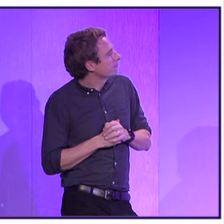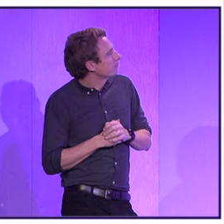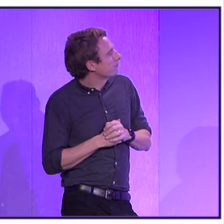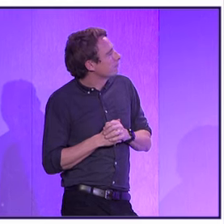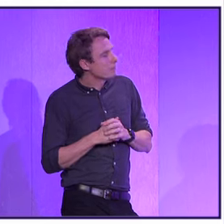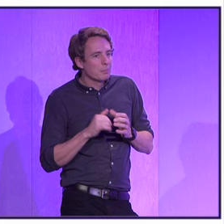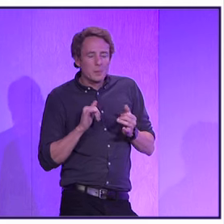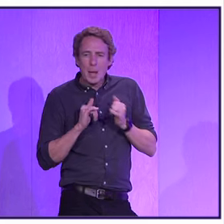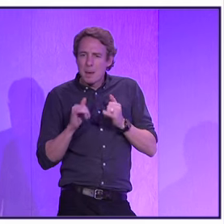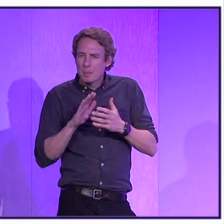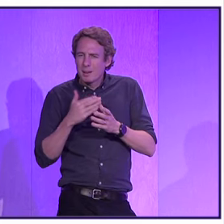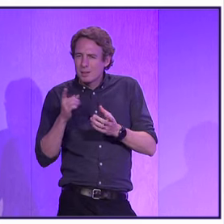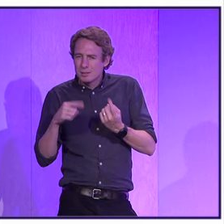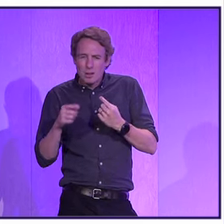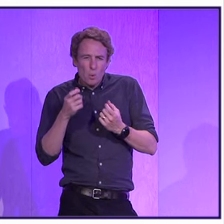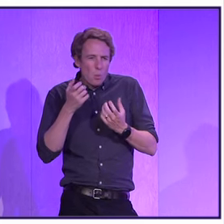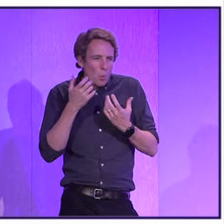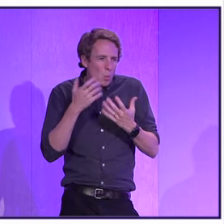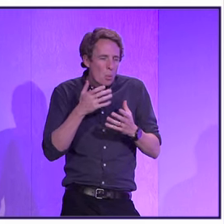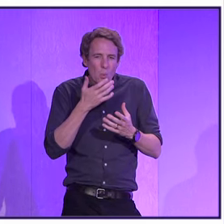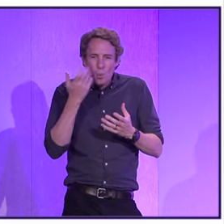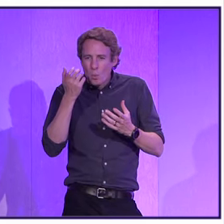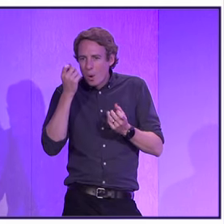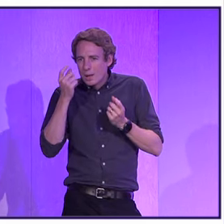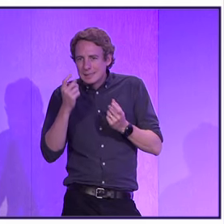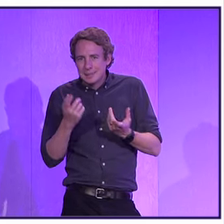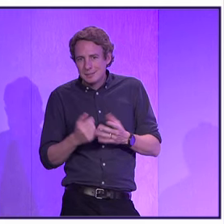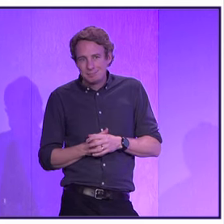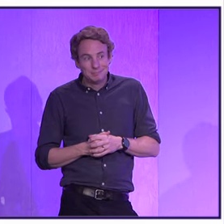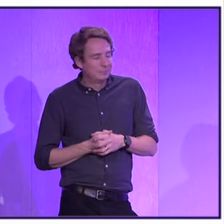Maybe it's just overloaded with all the great ideas that you're having.